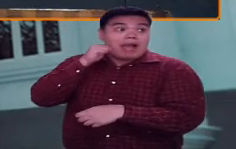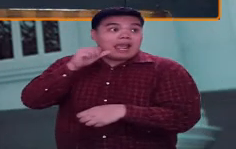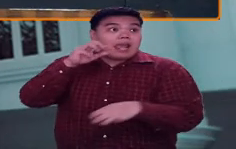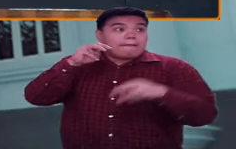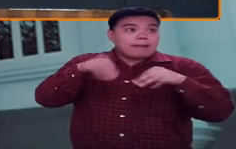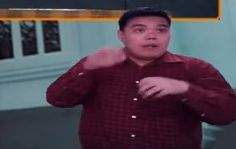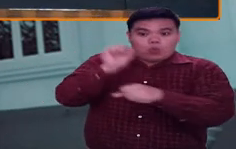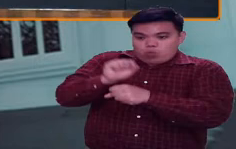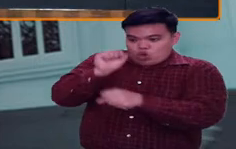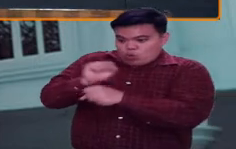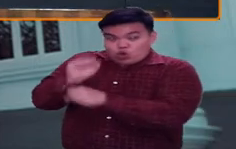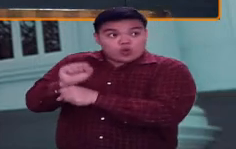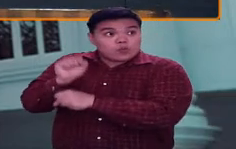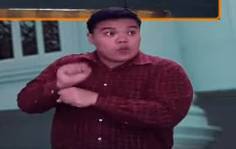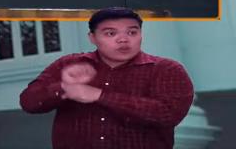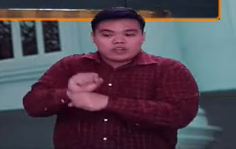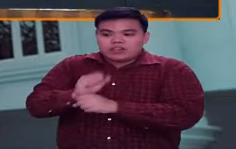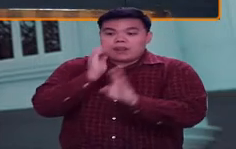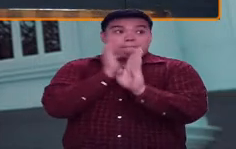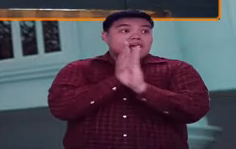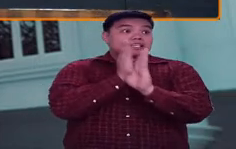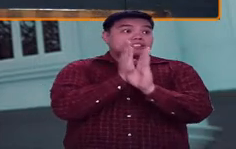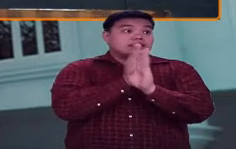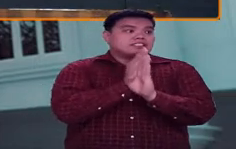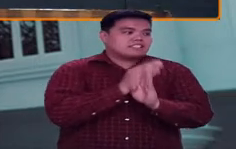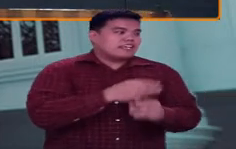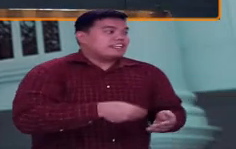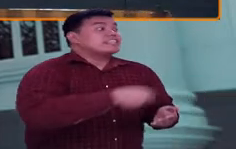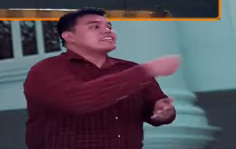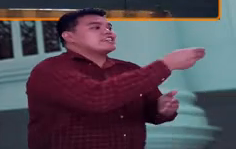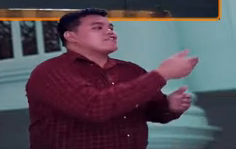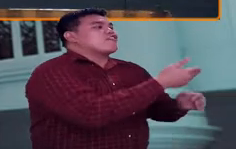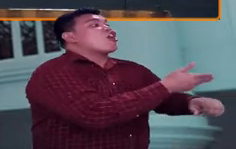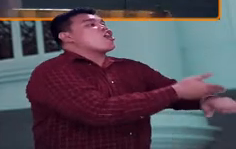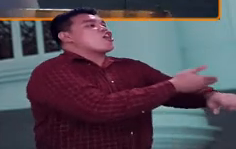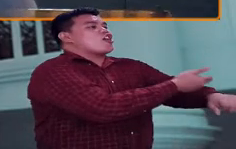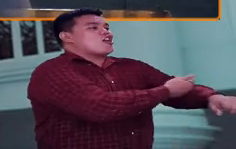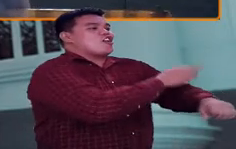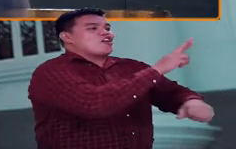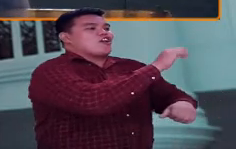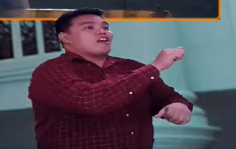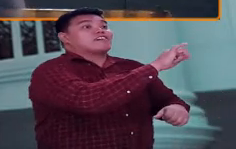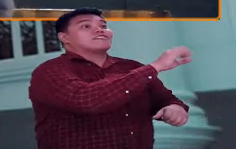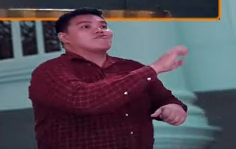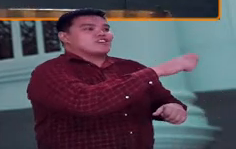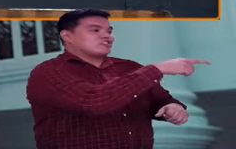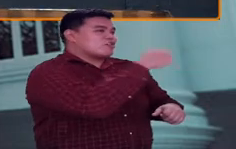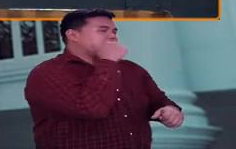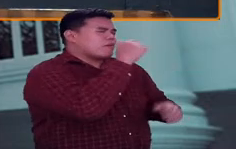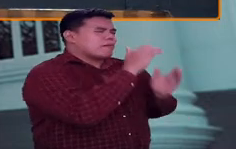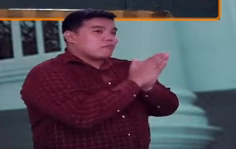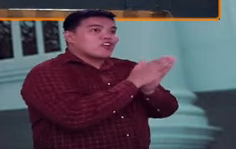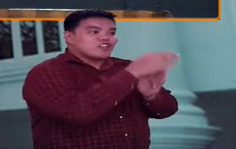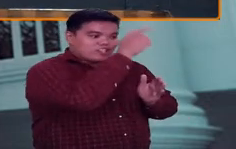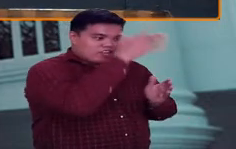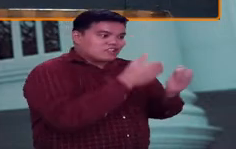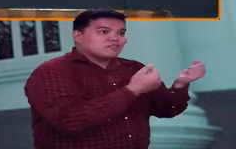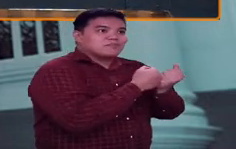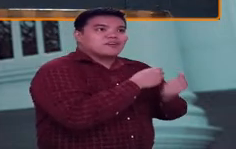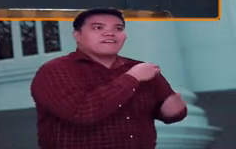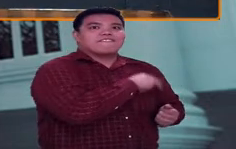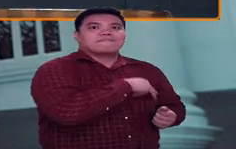boss called her in, and the boss said, we're going to give you a raise. And it was the exact amount she promised to give to